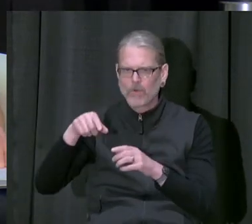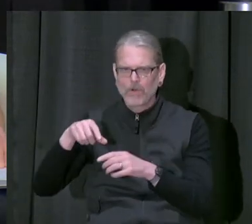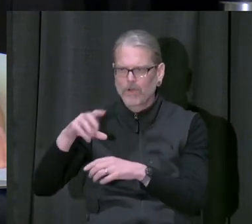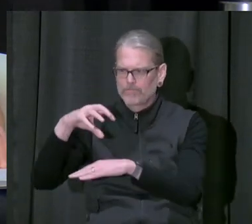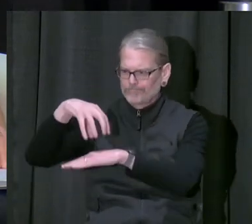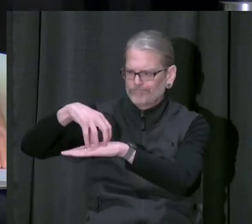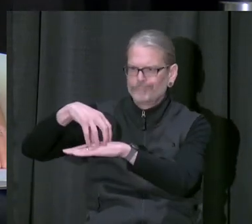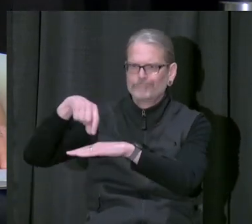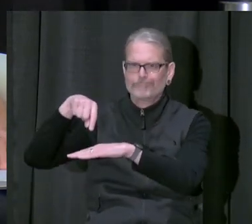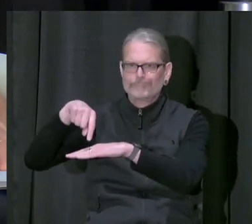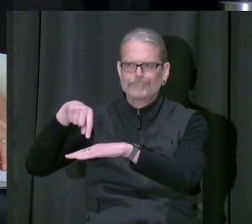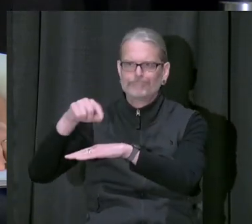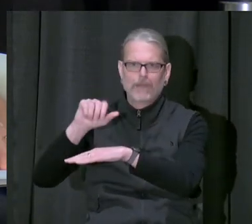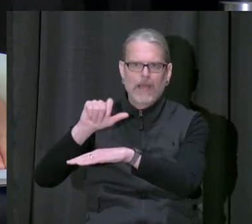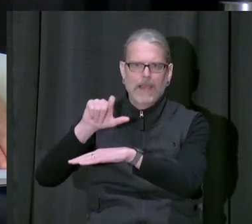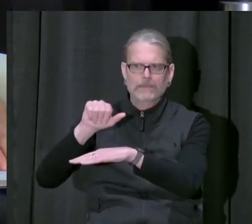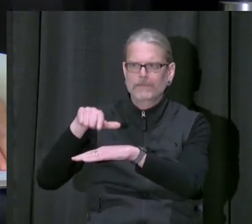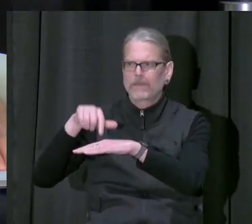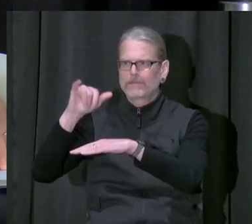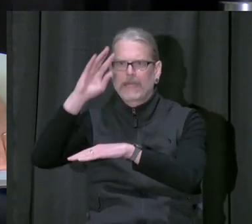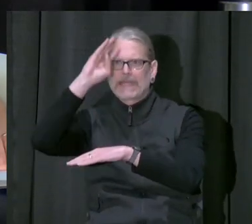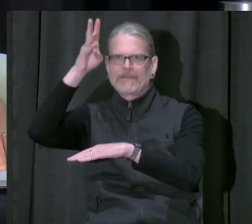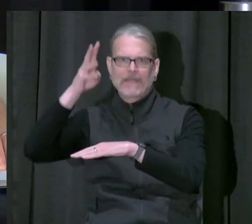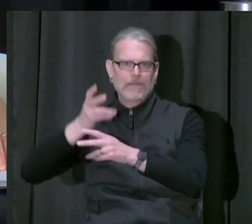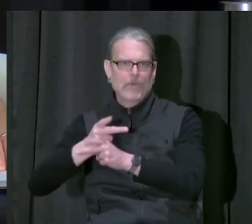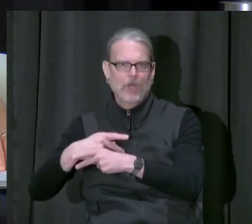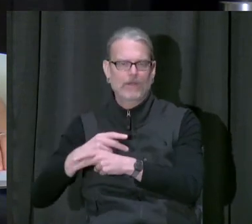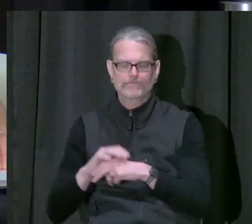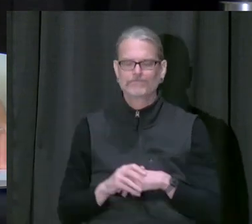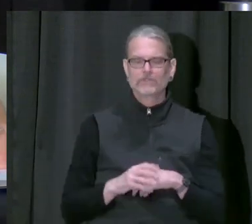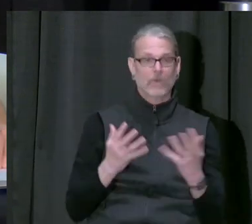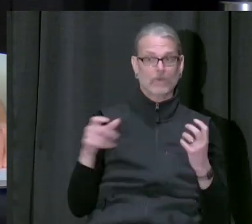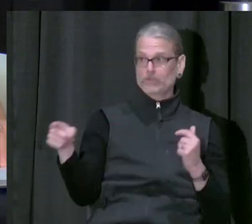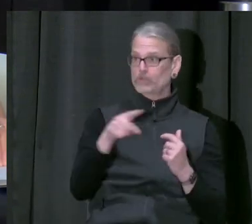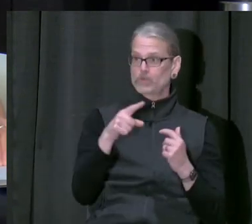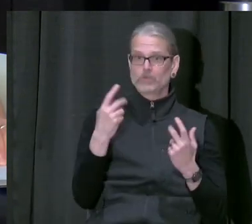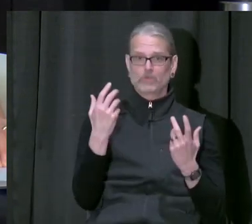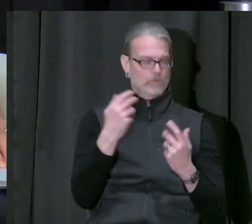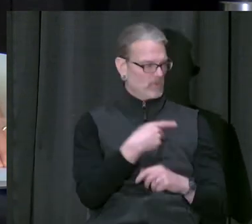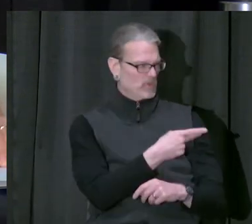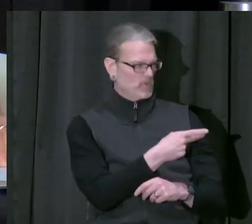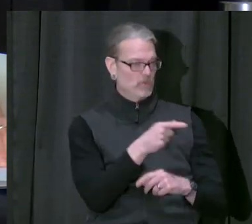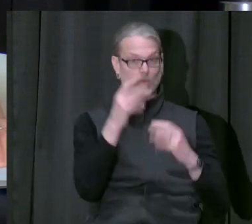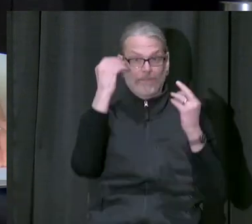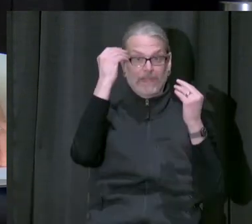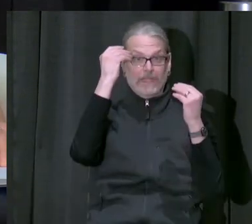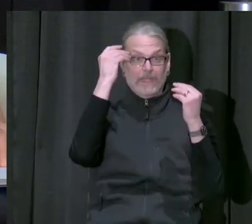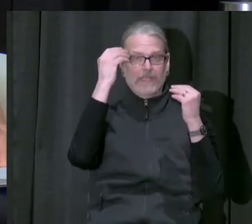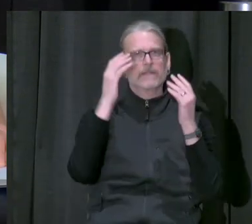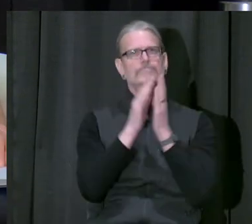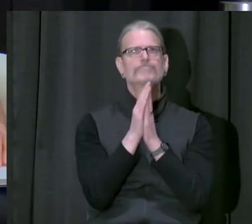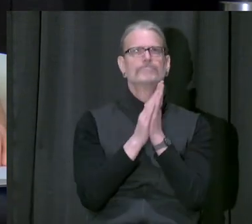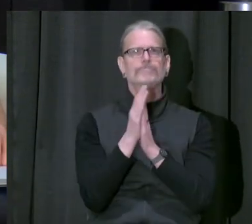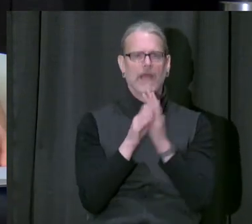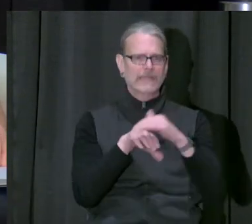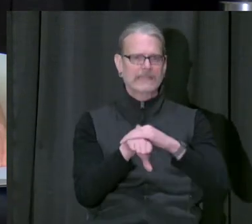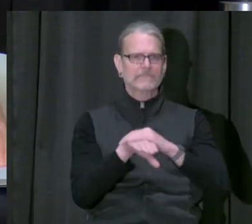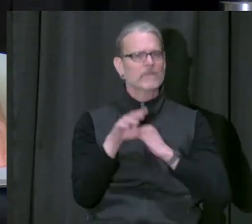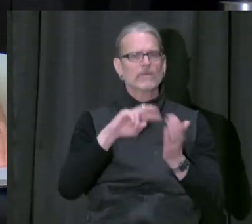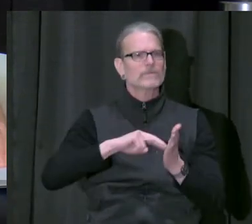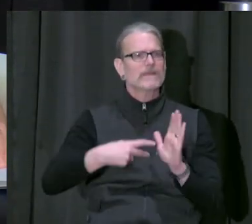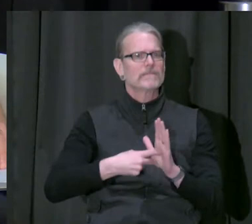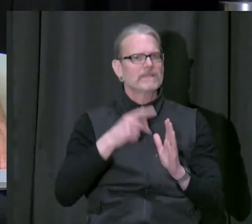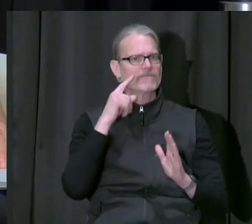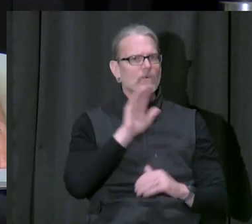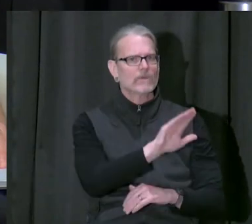products. And so I'd just like to ask each of you to kind of think out loud a little bit about about what accessibility means in the context of